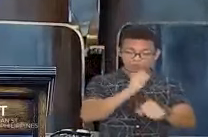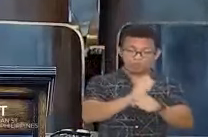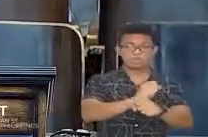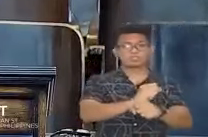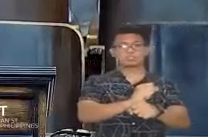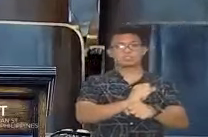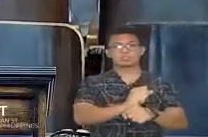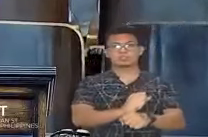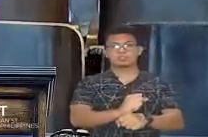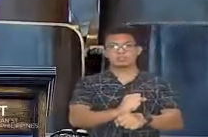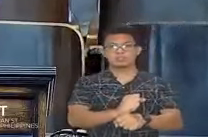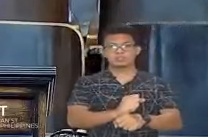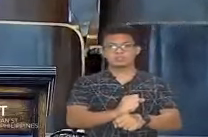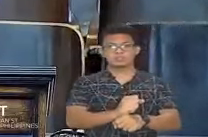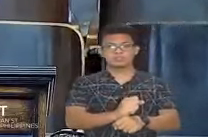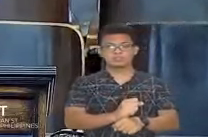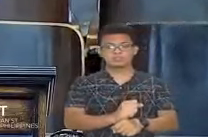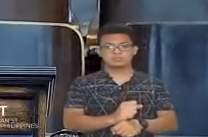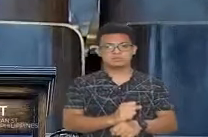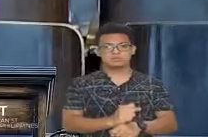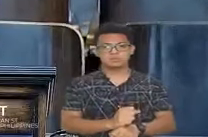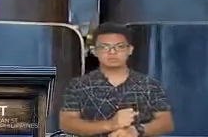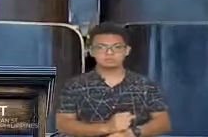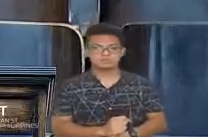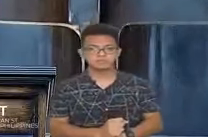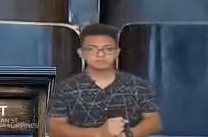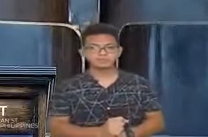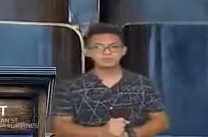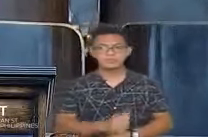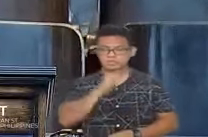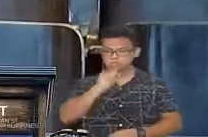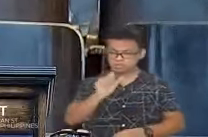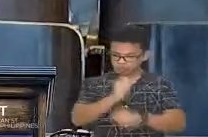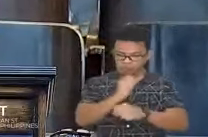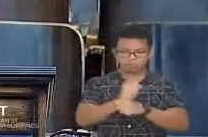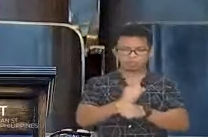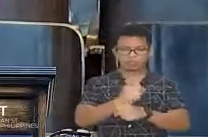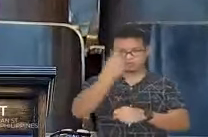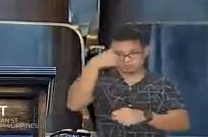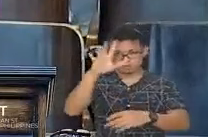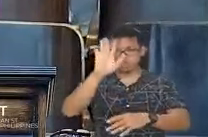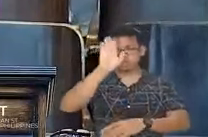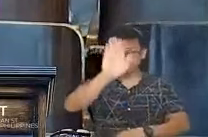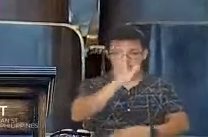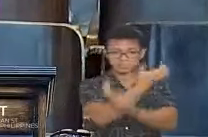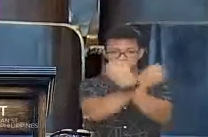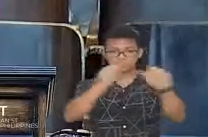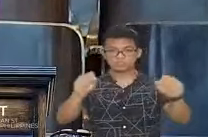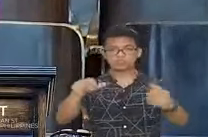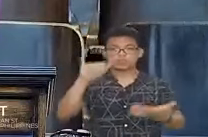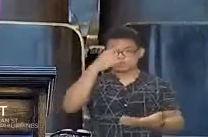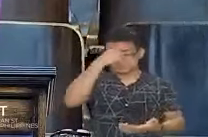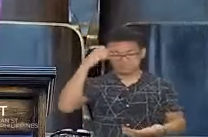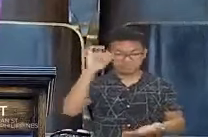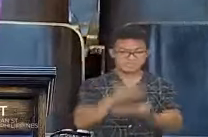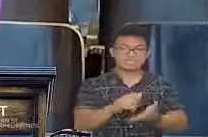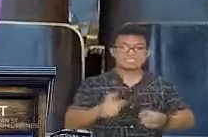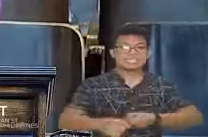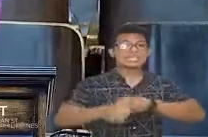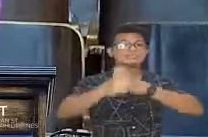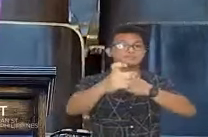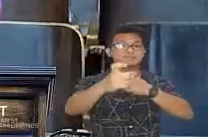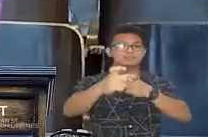Not of works. Why do you have to work? God says, don't work. Just receive the gift.